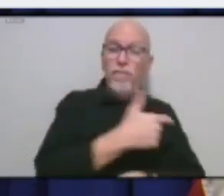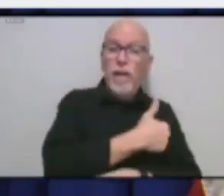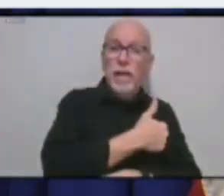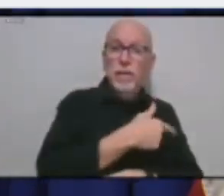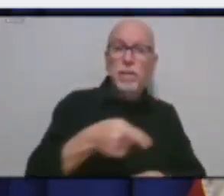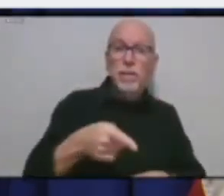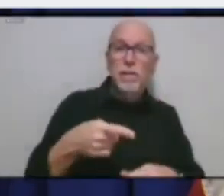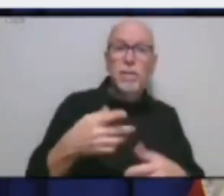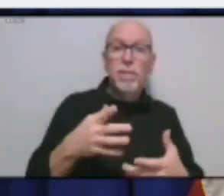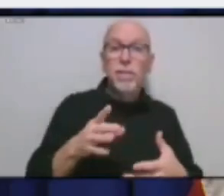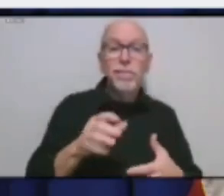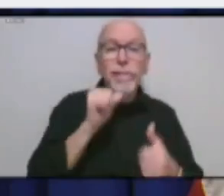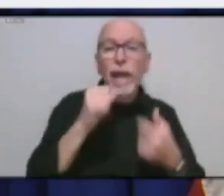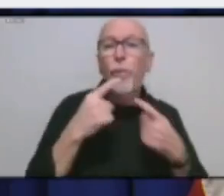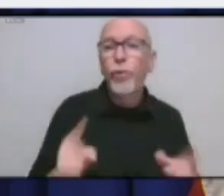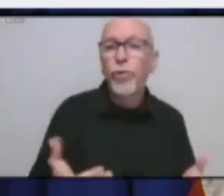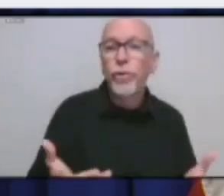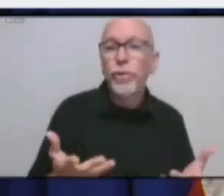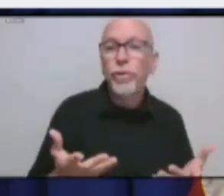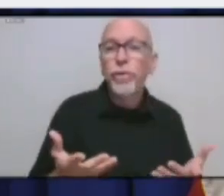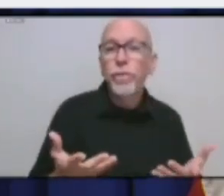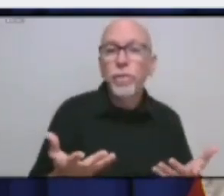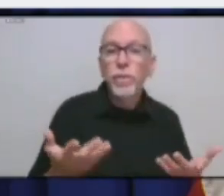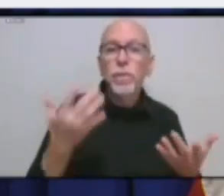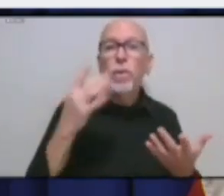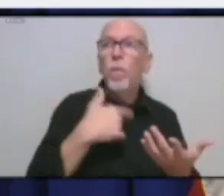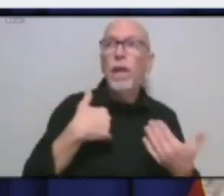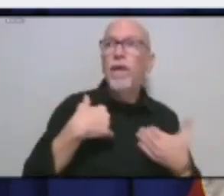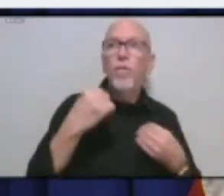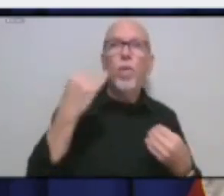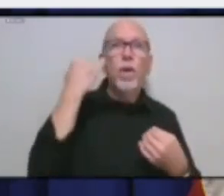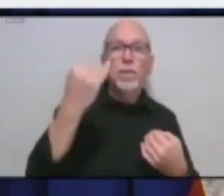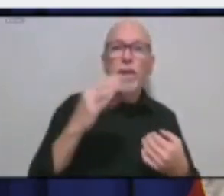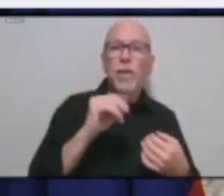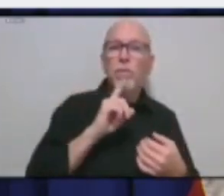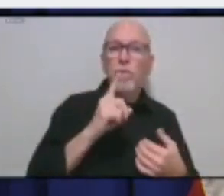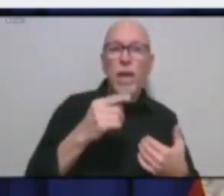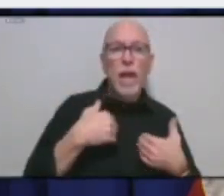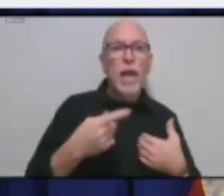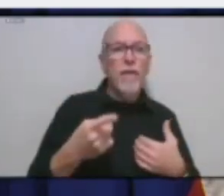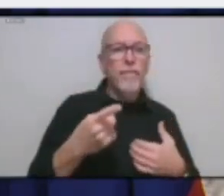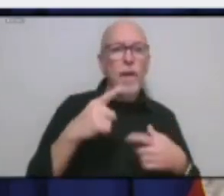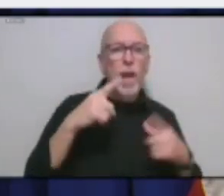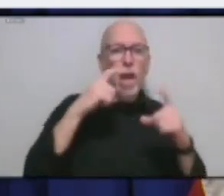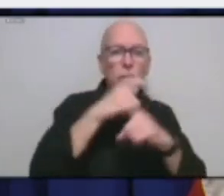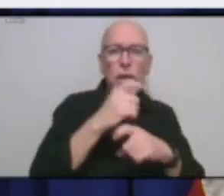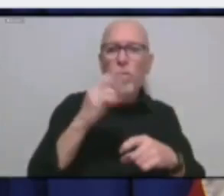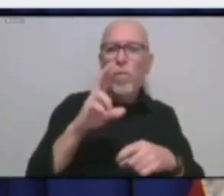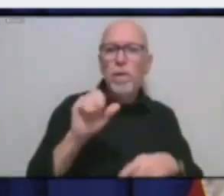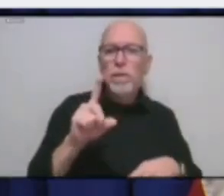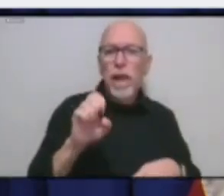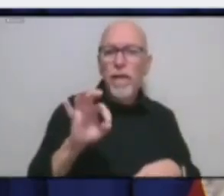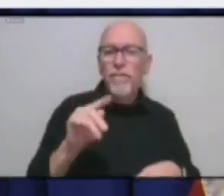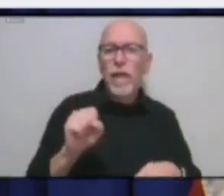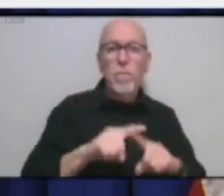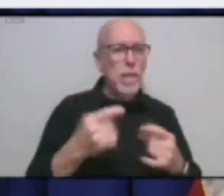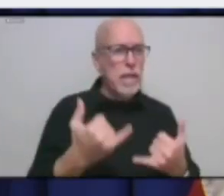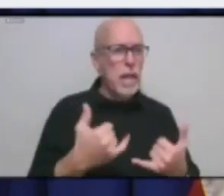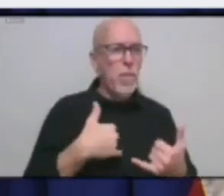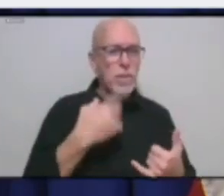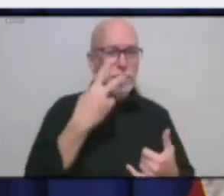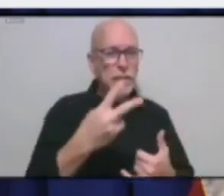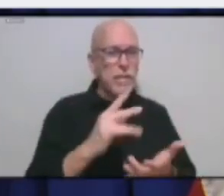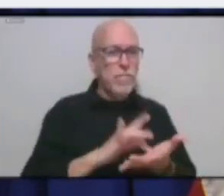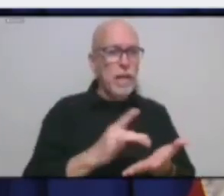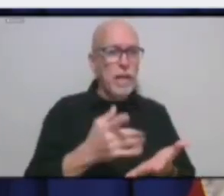that they really didn't work. We had no idea, and that there are major complications or side effects with it. So I feel very blessed